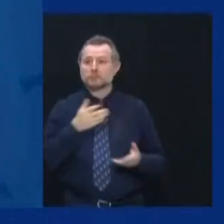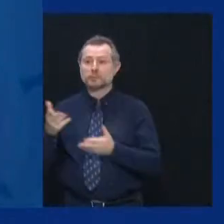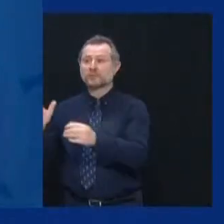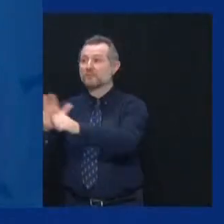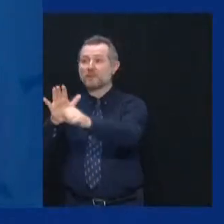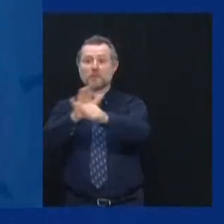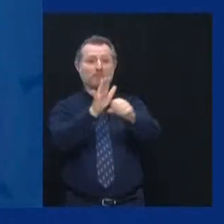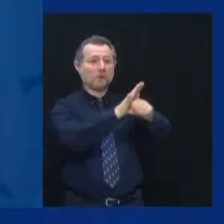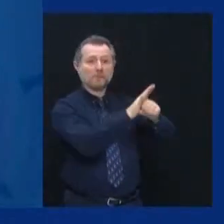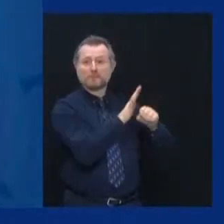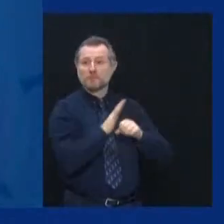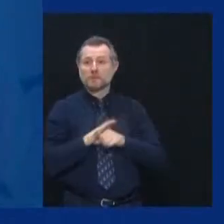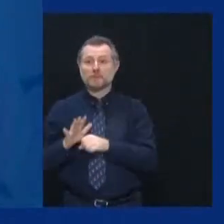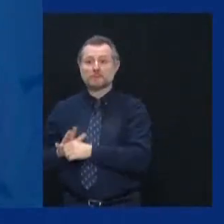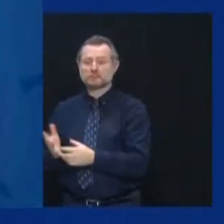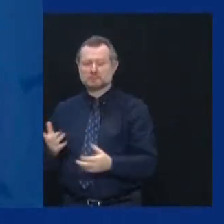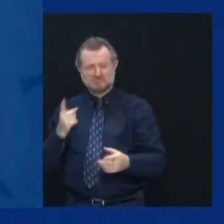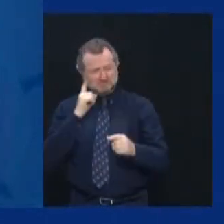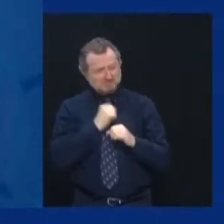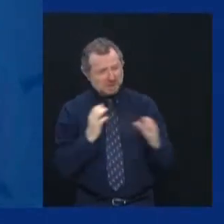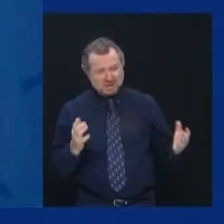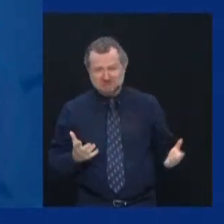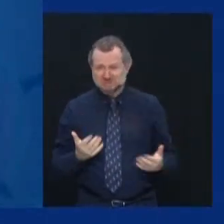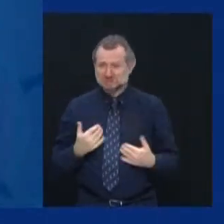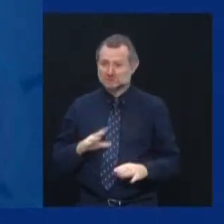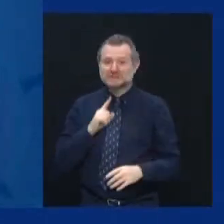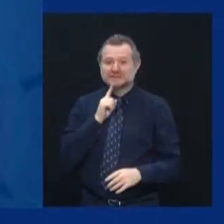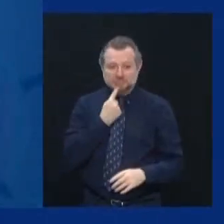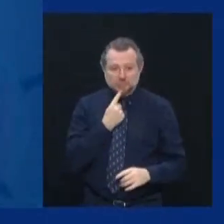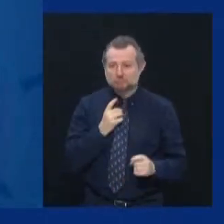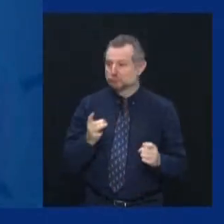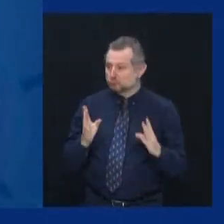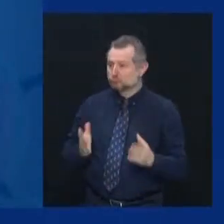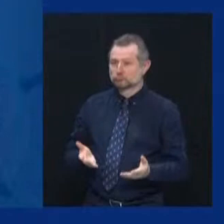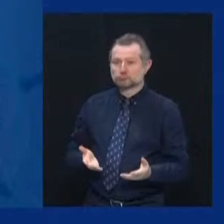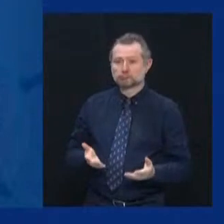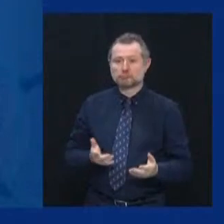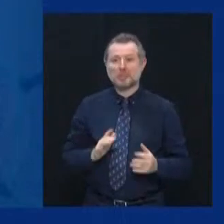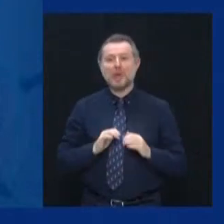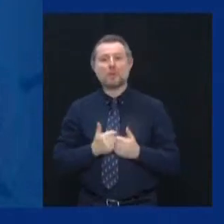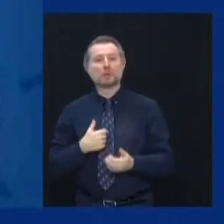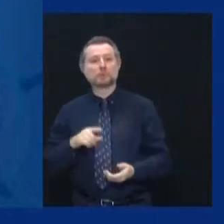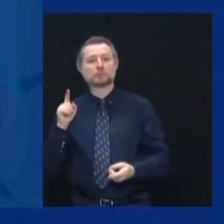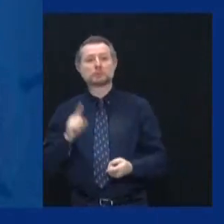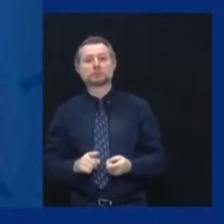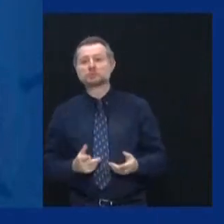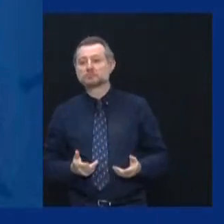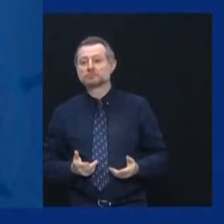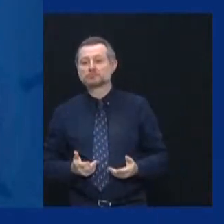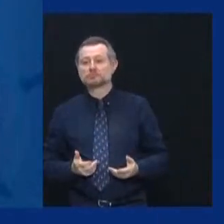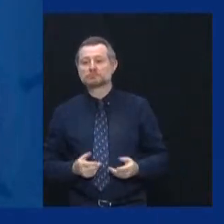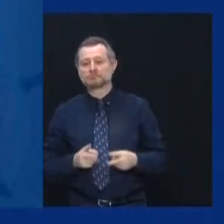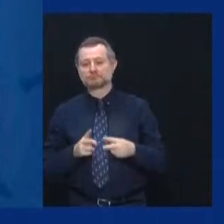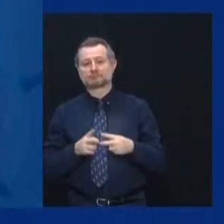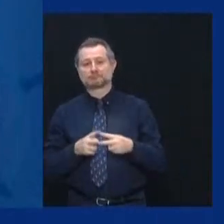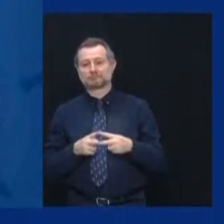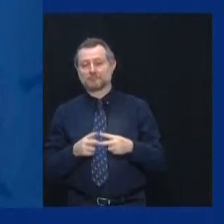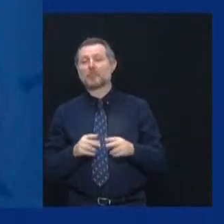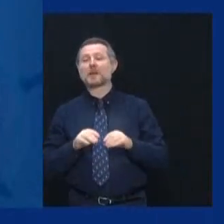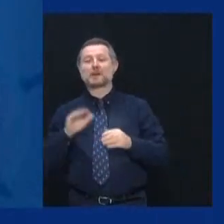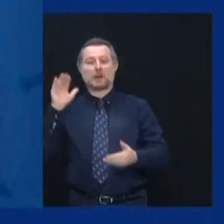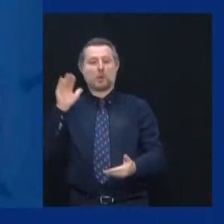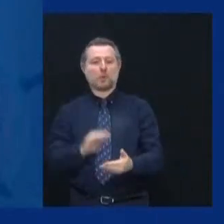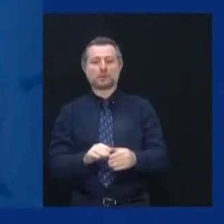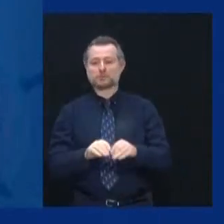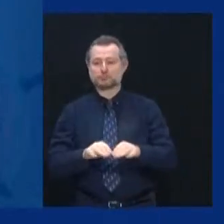how serious it is. Well, how do you slow it? There's only two options. You slow the spread, slow down Usain